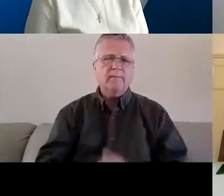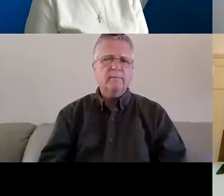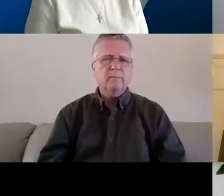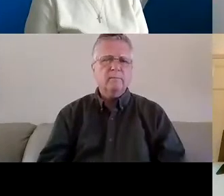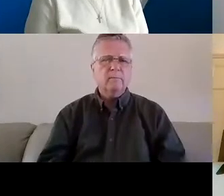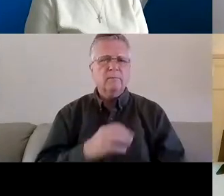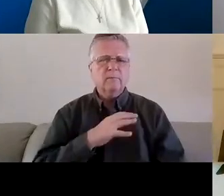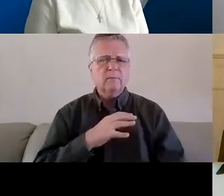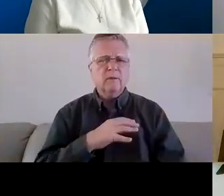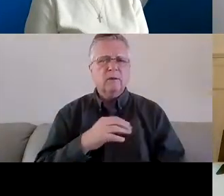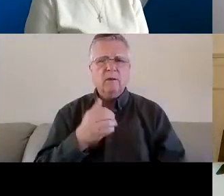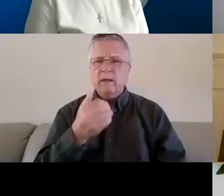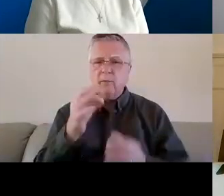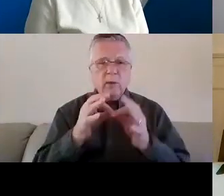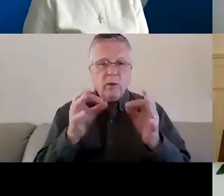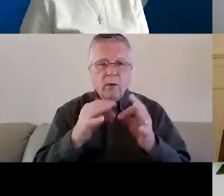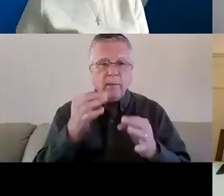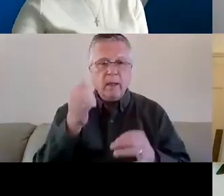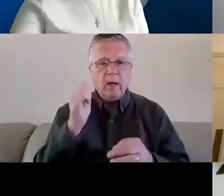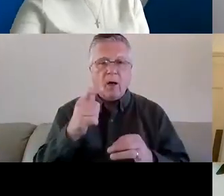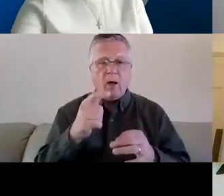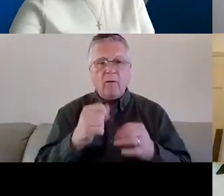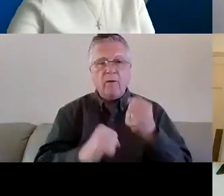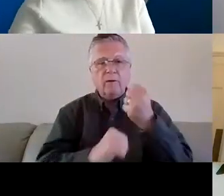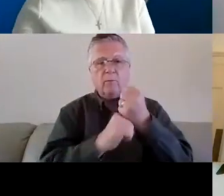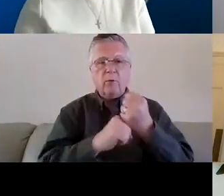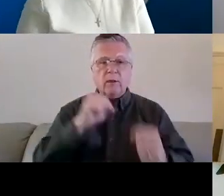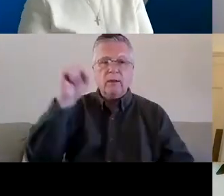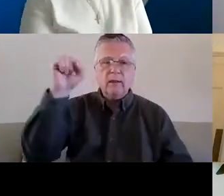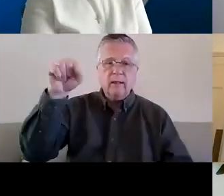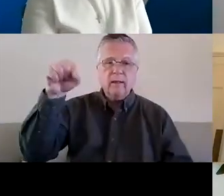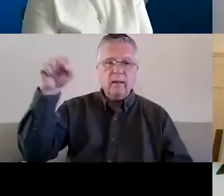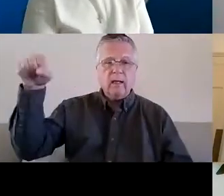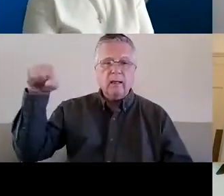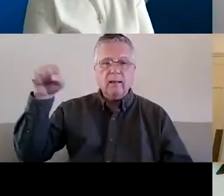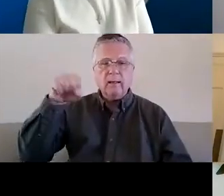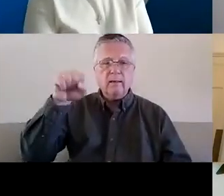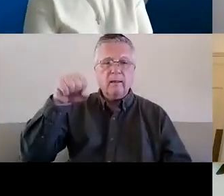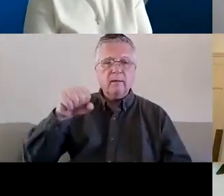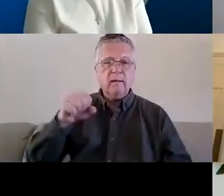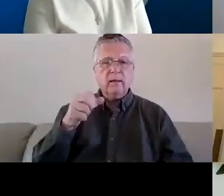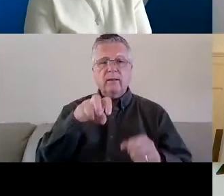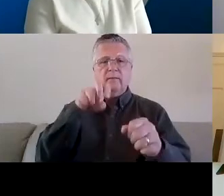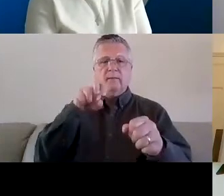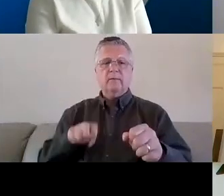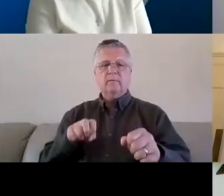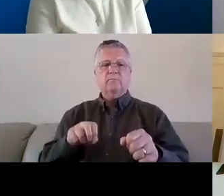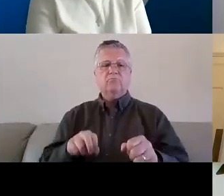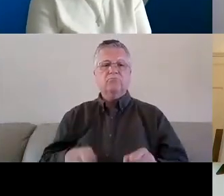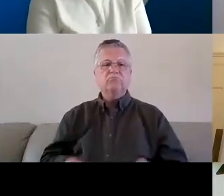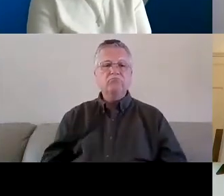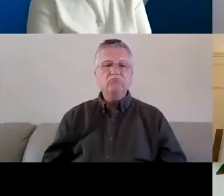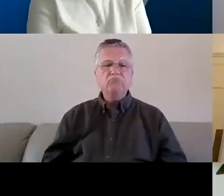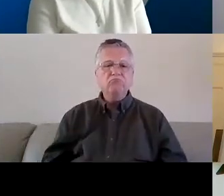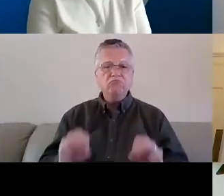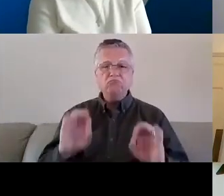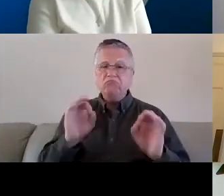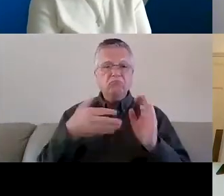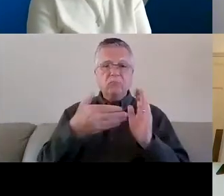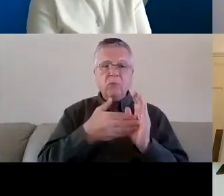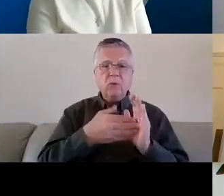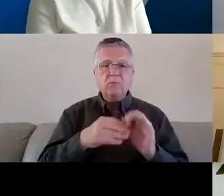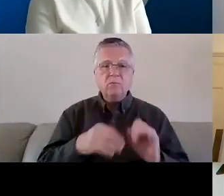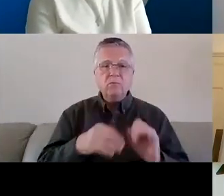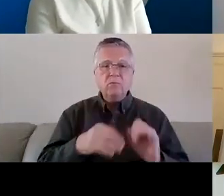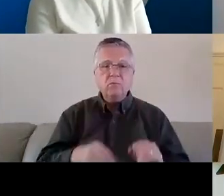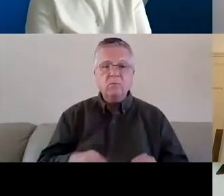Seeing no more comment, all those in favor say aye. Aye. Aye. Abstain. Aye. Any opposed?